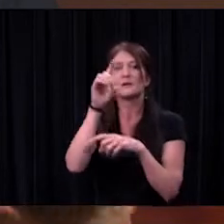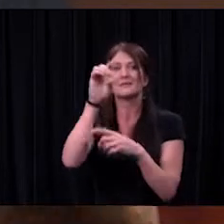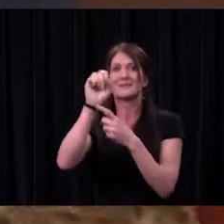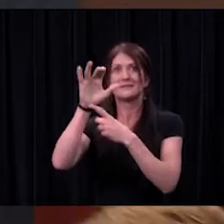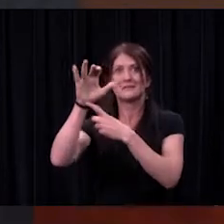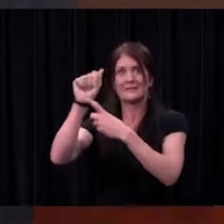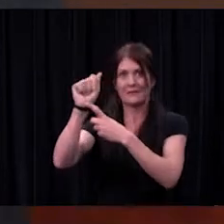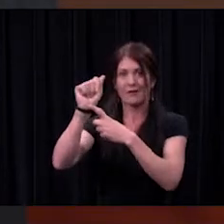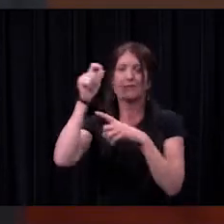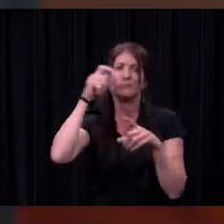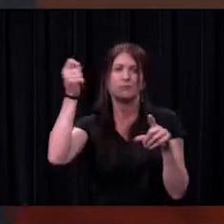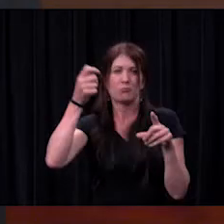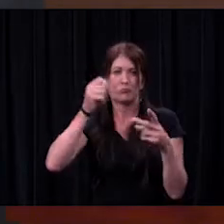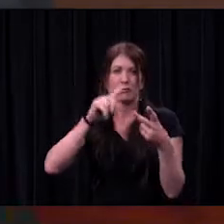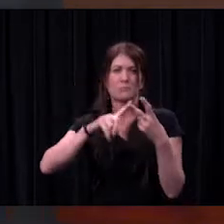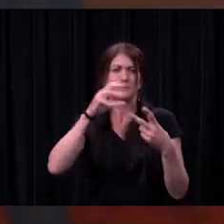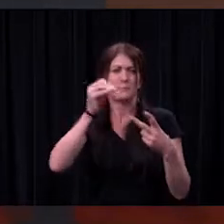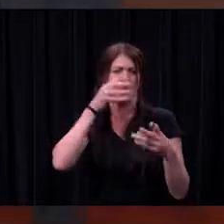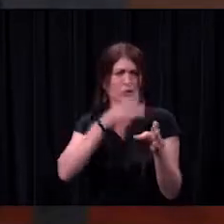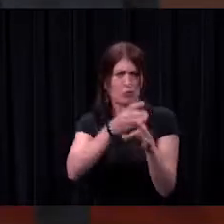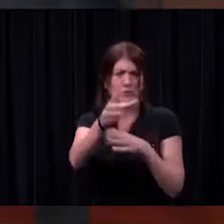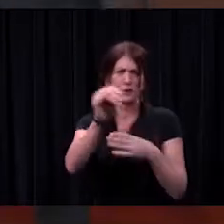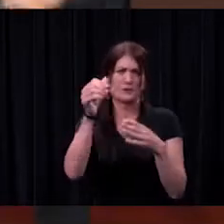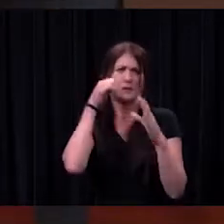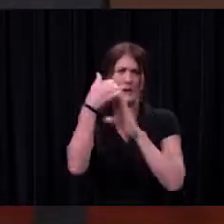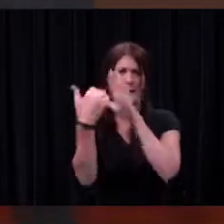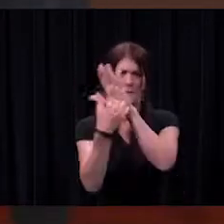Academy. Congratulations to you.